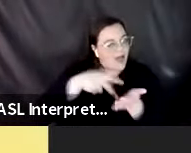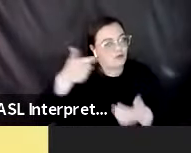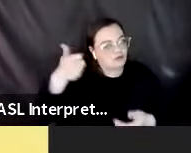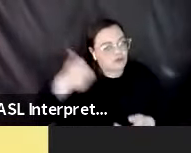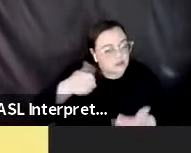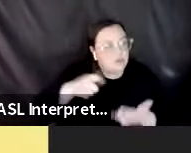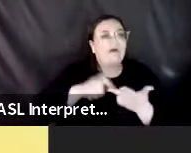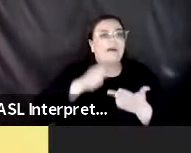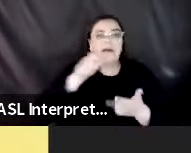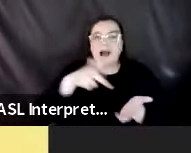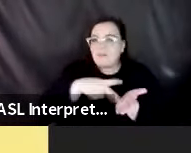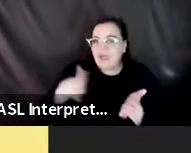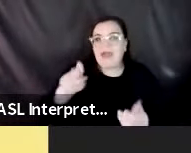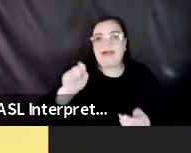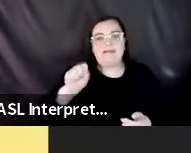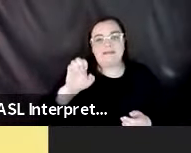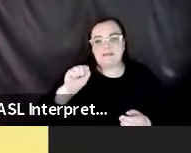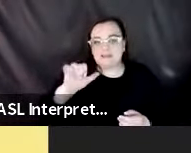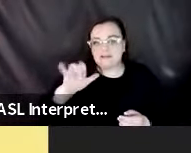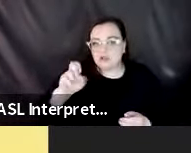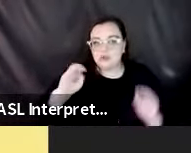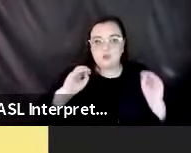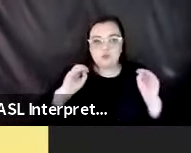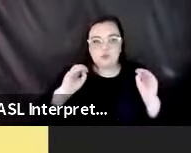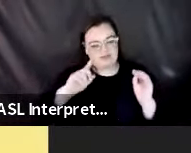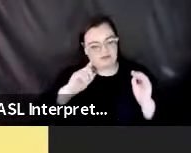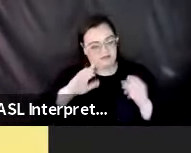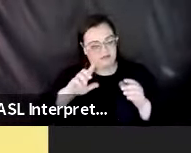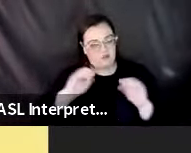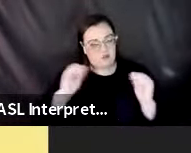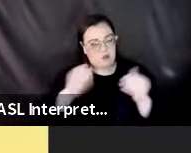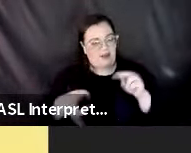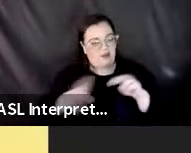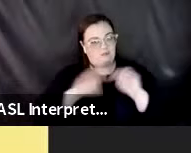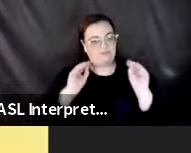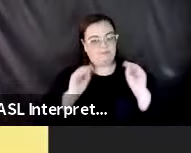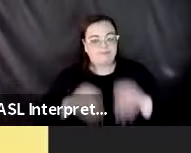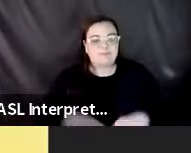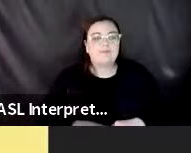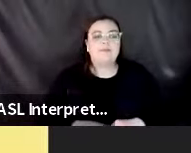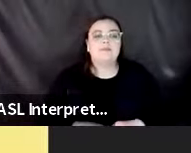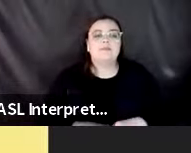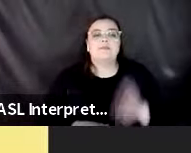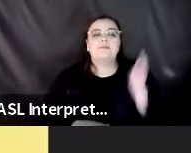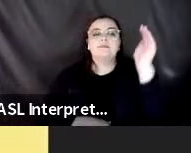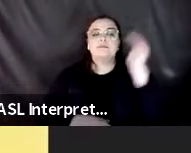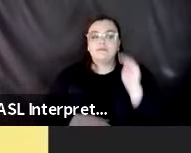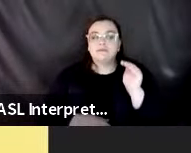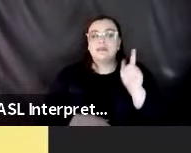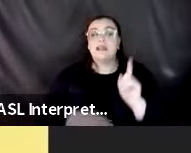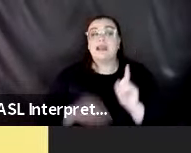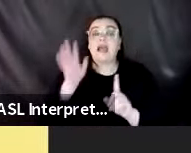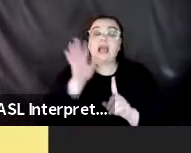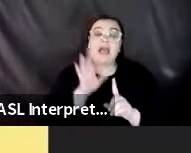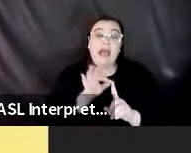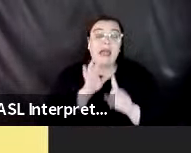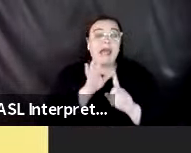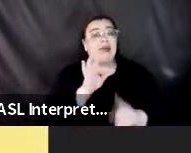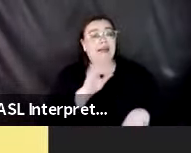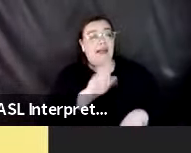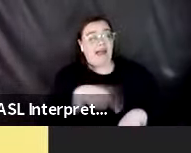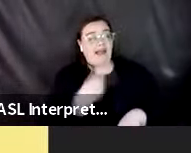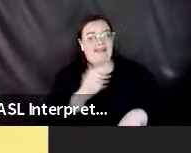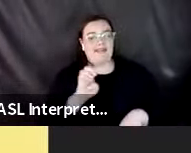So I mentioned earlier exclusivity. That is when you're not allowed to work on a competing product. And you're paid for